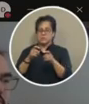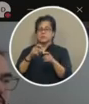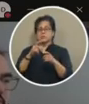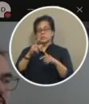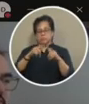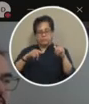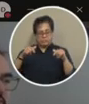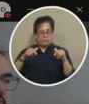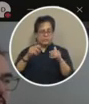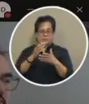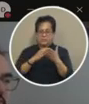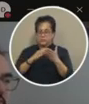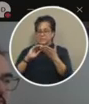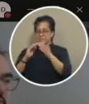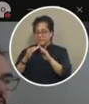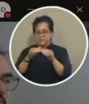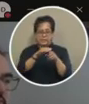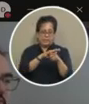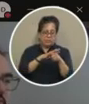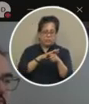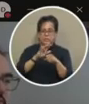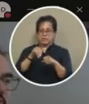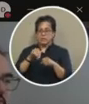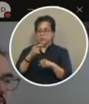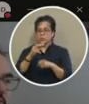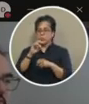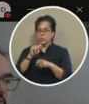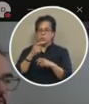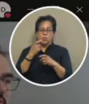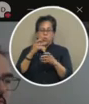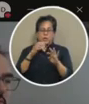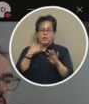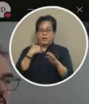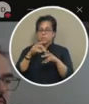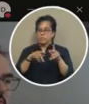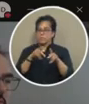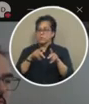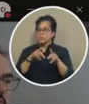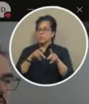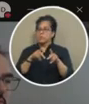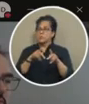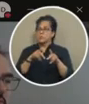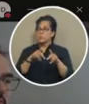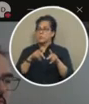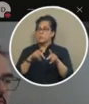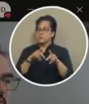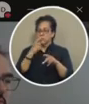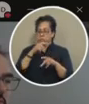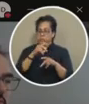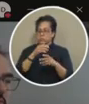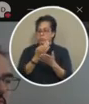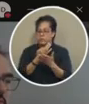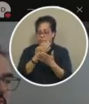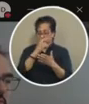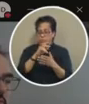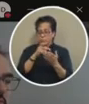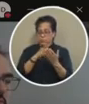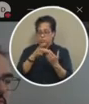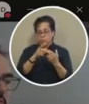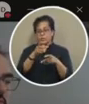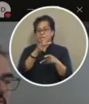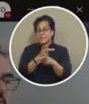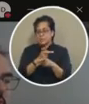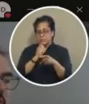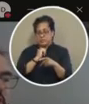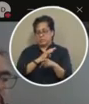various sections of the city and county. So under that grant funding, we already have people in place. It's kind of sustained funding for the program, so we can keep staff on